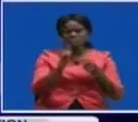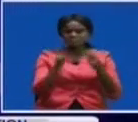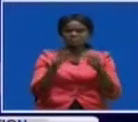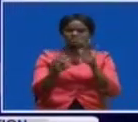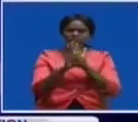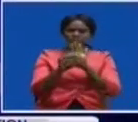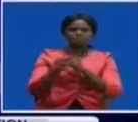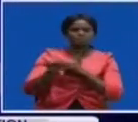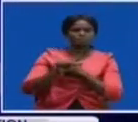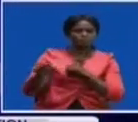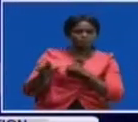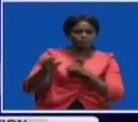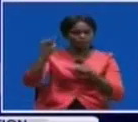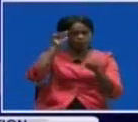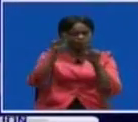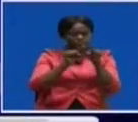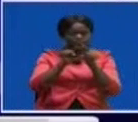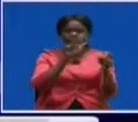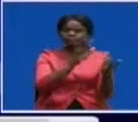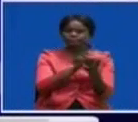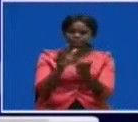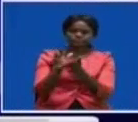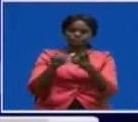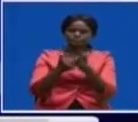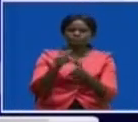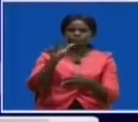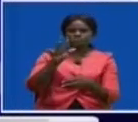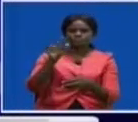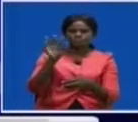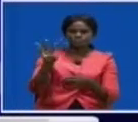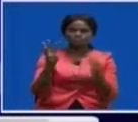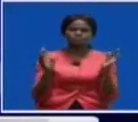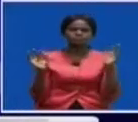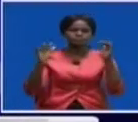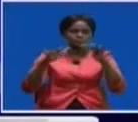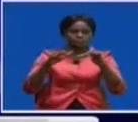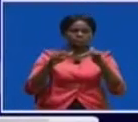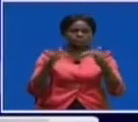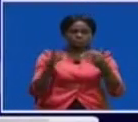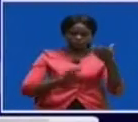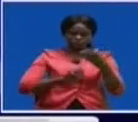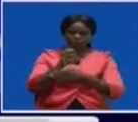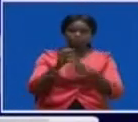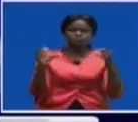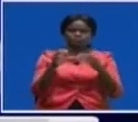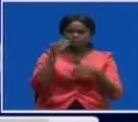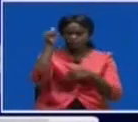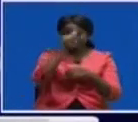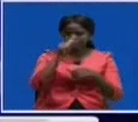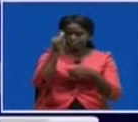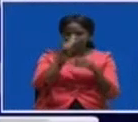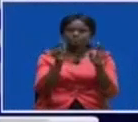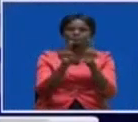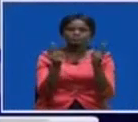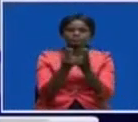as Ebola. He signed the agreement on the sidelines of the 34th Ordinary Session of the Executive Council of the African